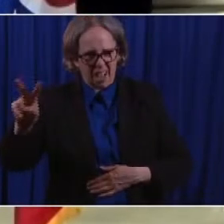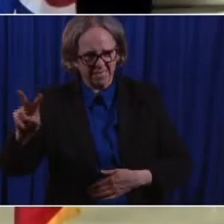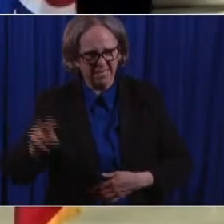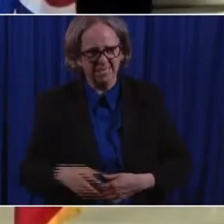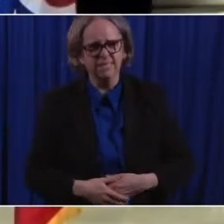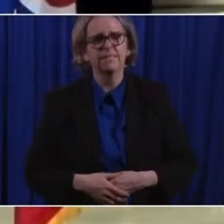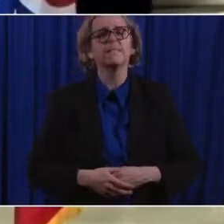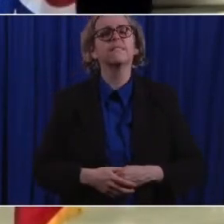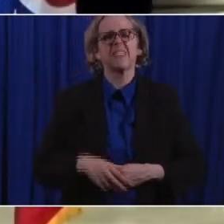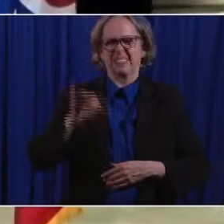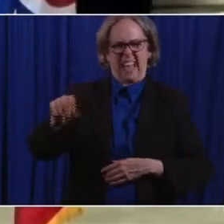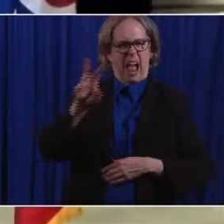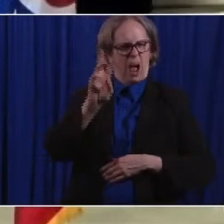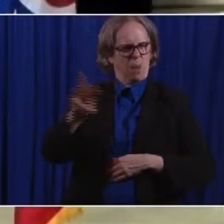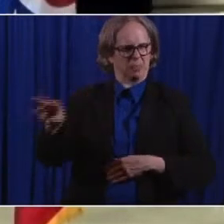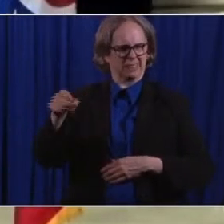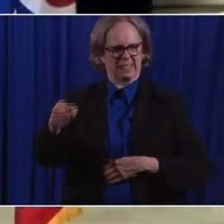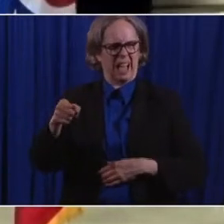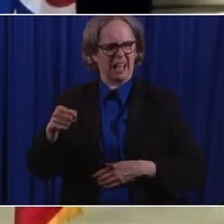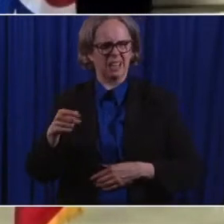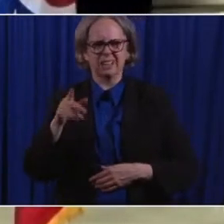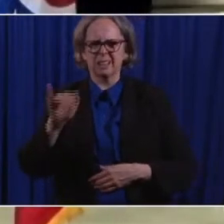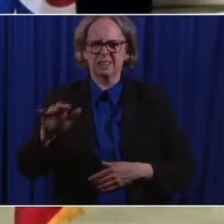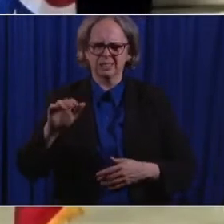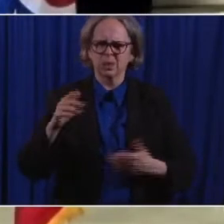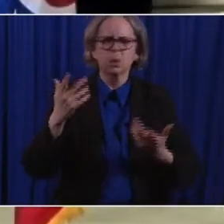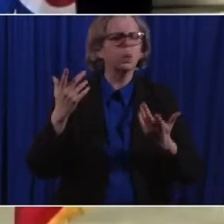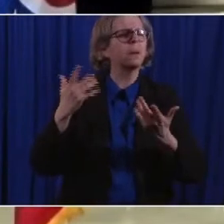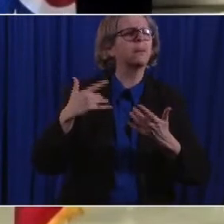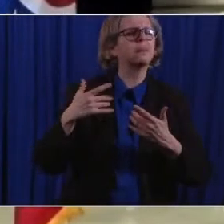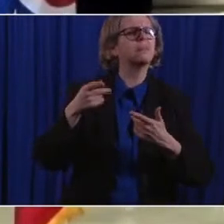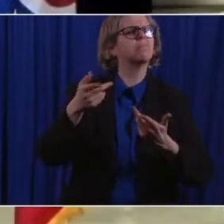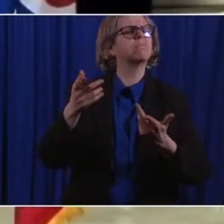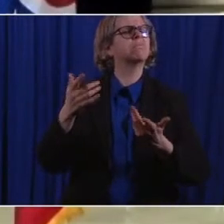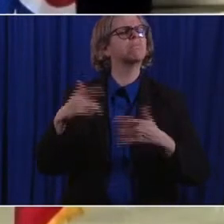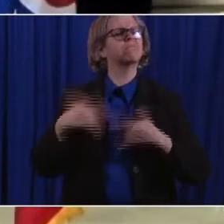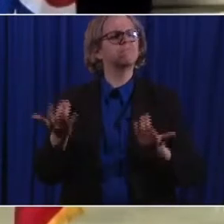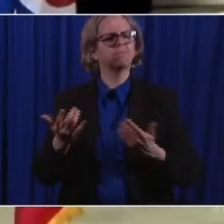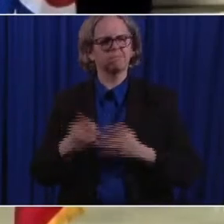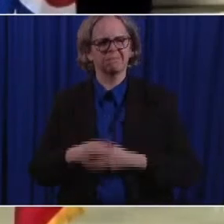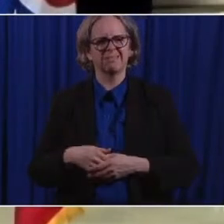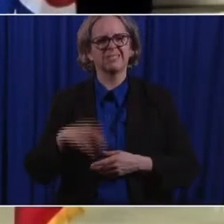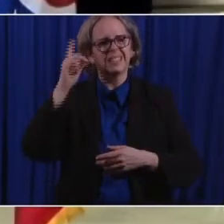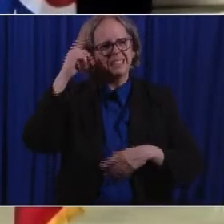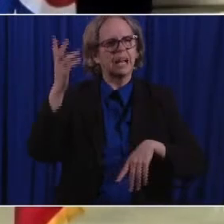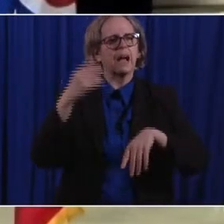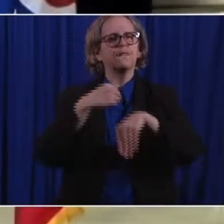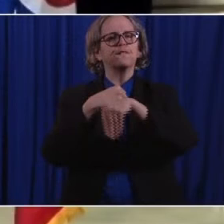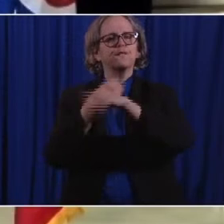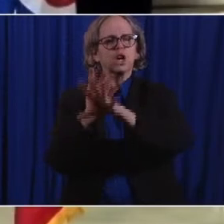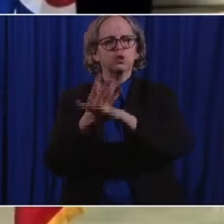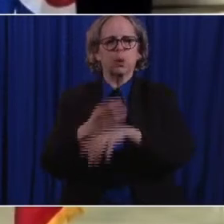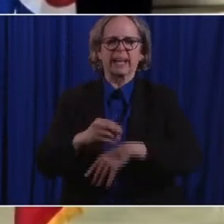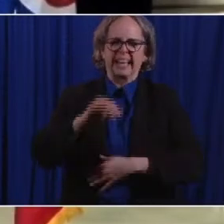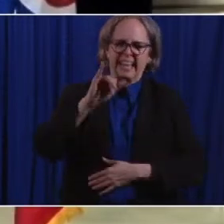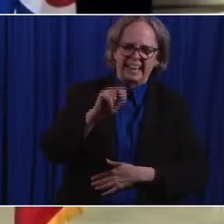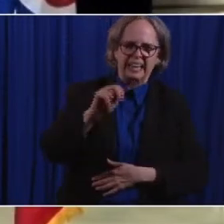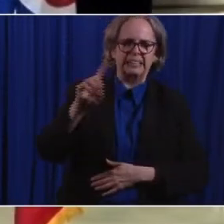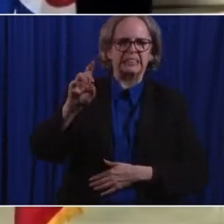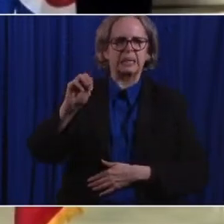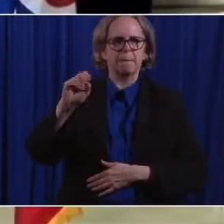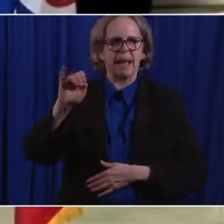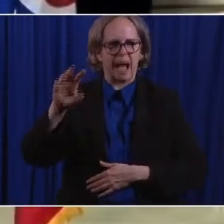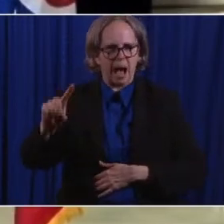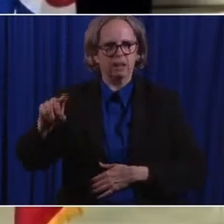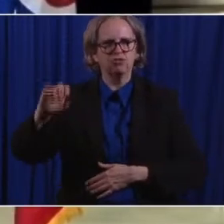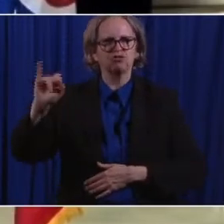a virtual in-demand jobs week on in May the 3rd through the 7th, first